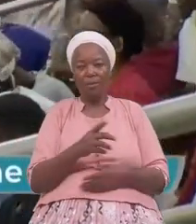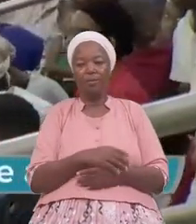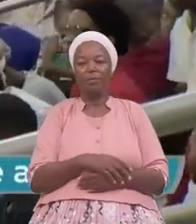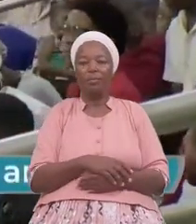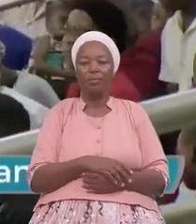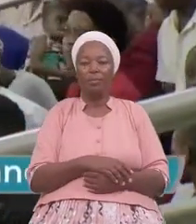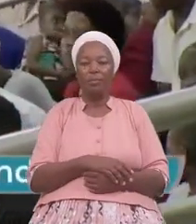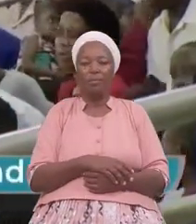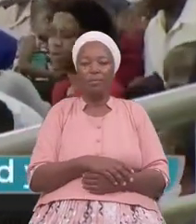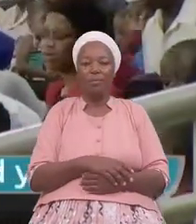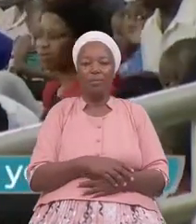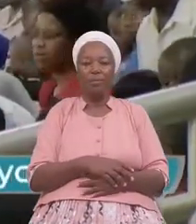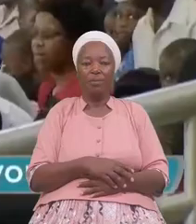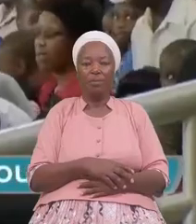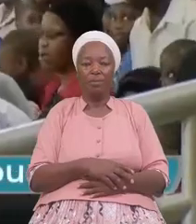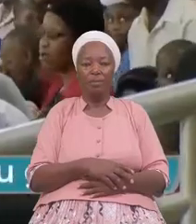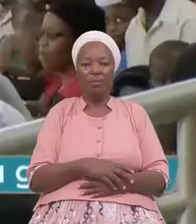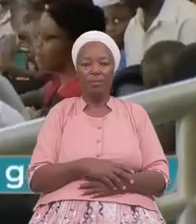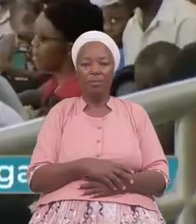are.